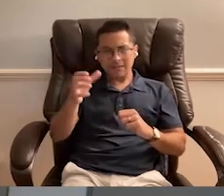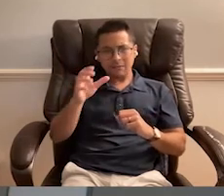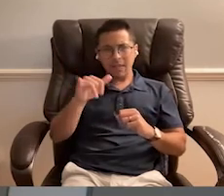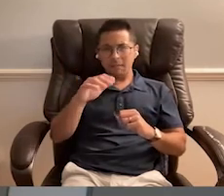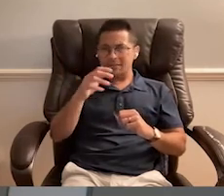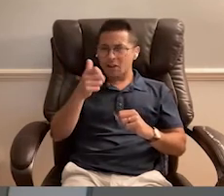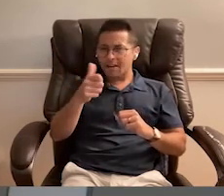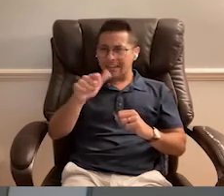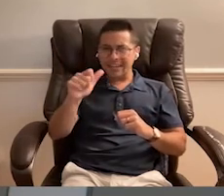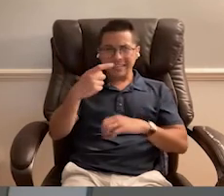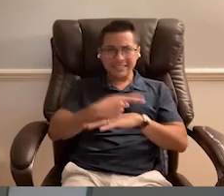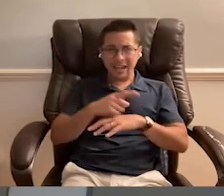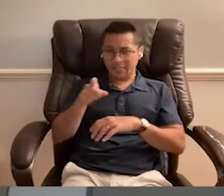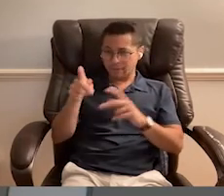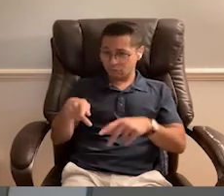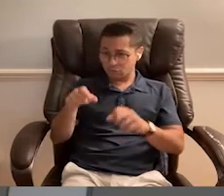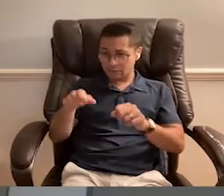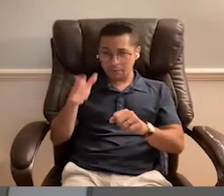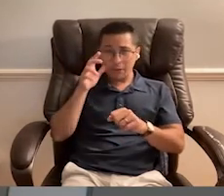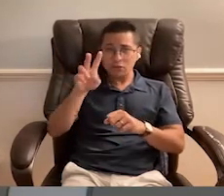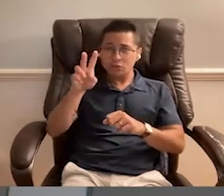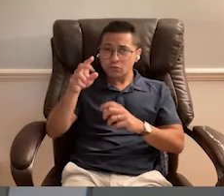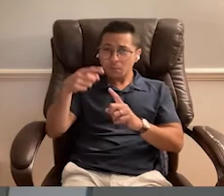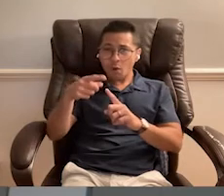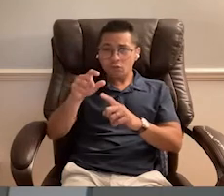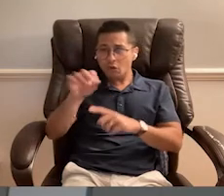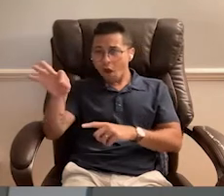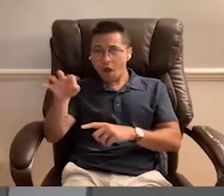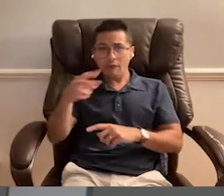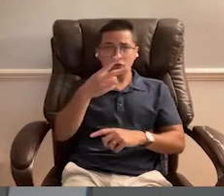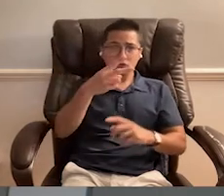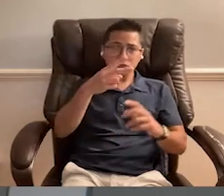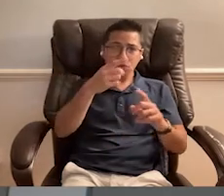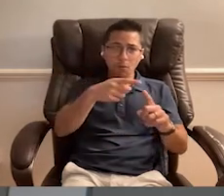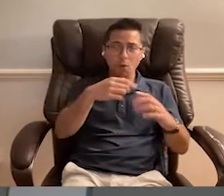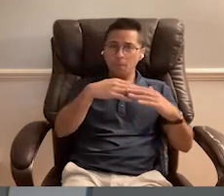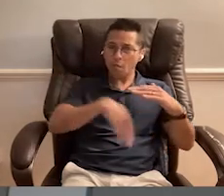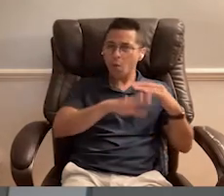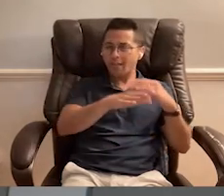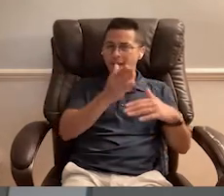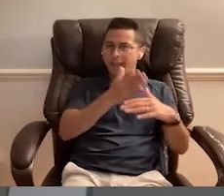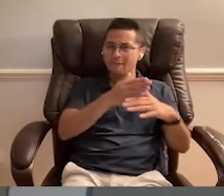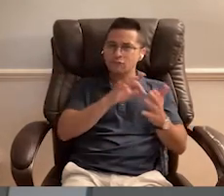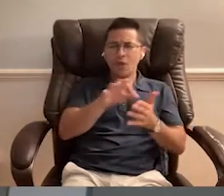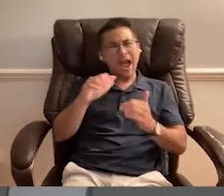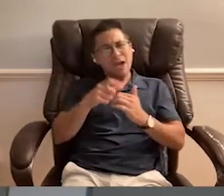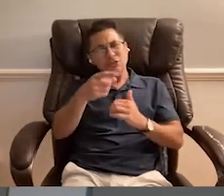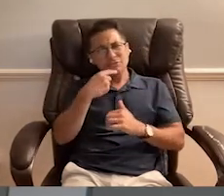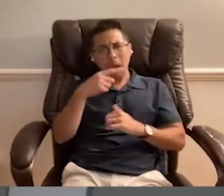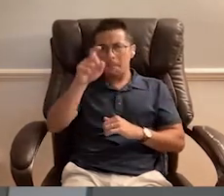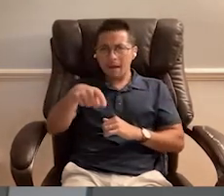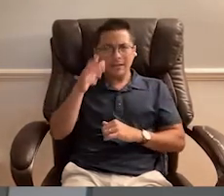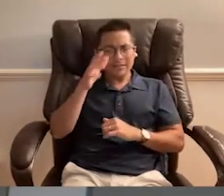strong statistical concept, which means that on any given day, this person could have been 2 points above or 2 points below your